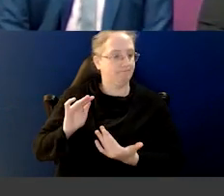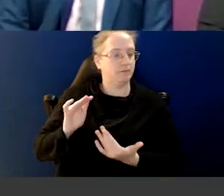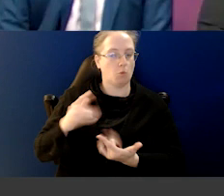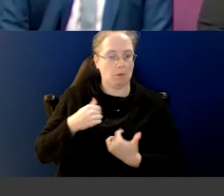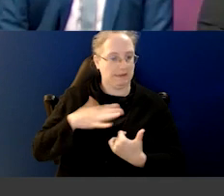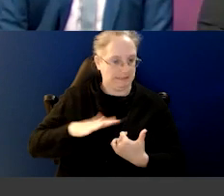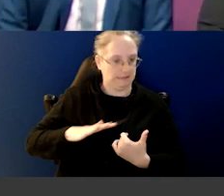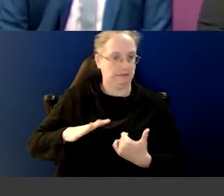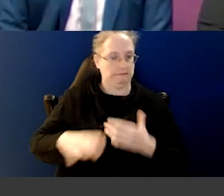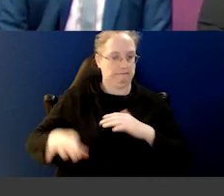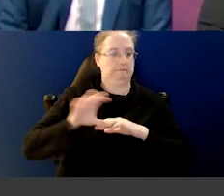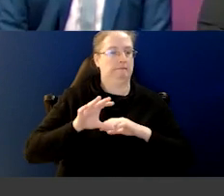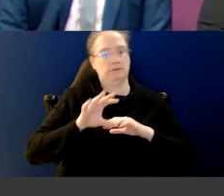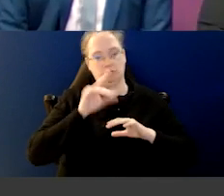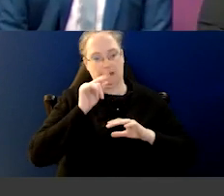need to